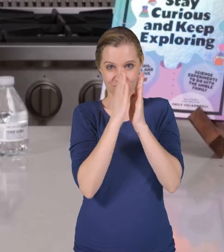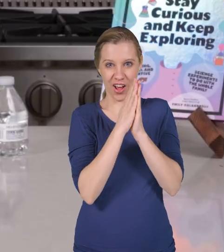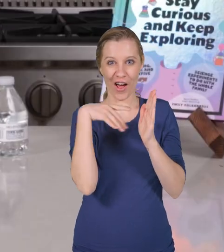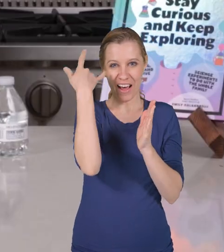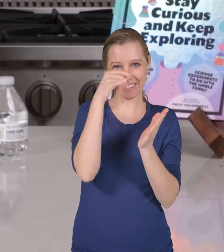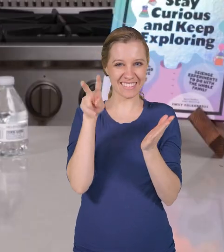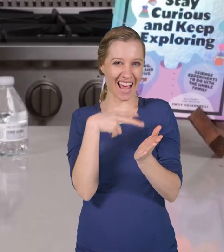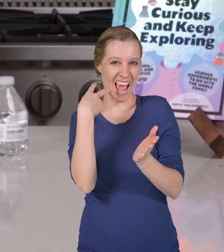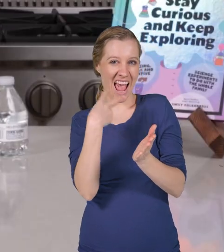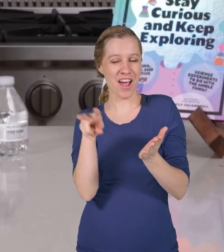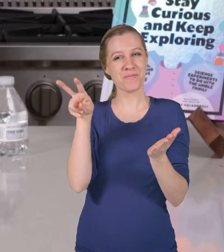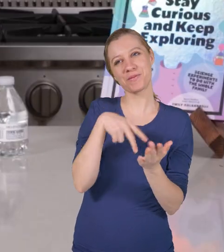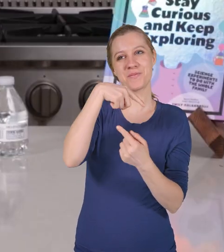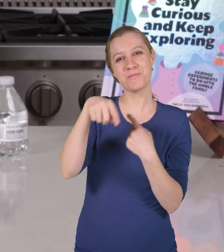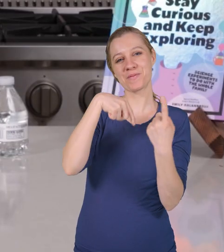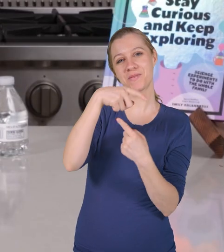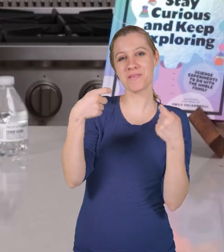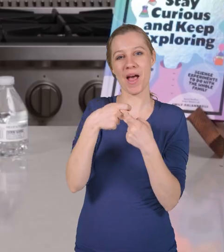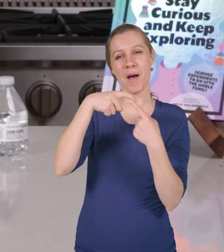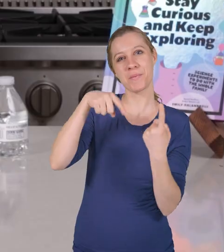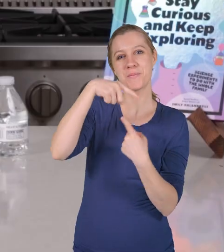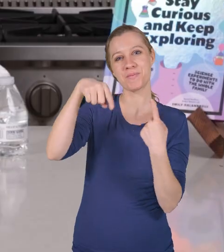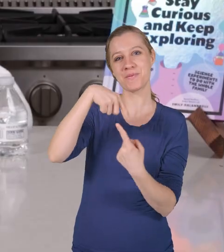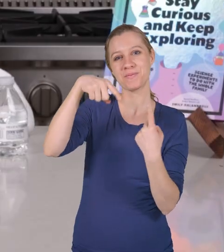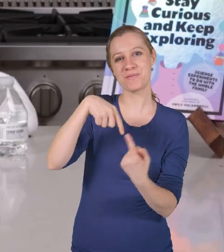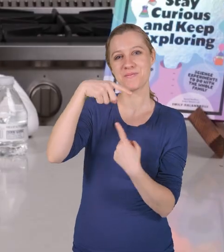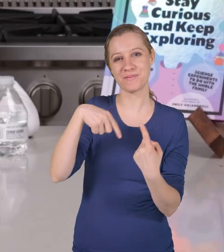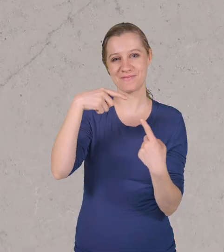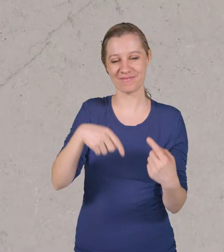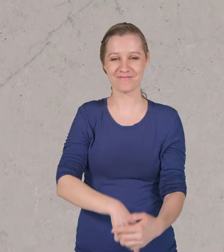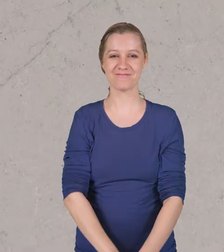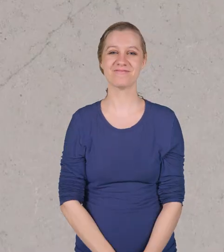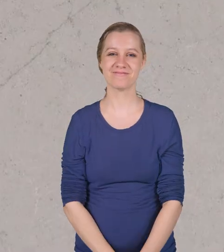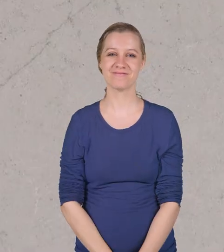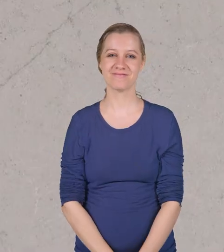like a dancer. So it's like a twirling dancer around your battery.